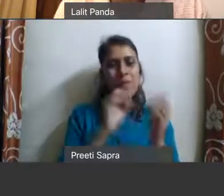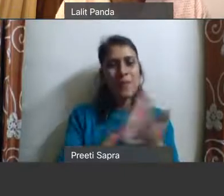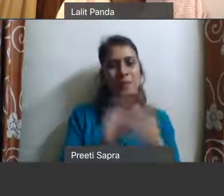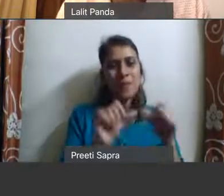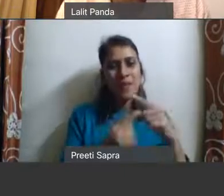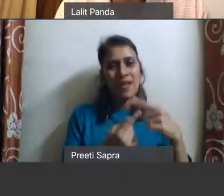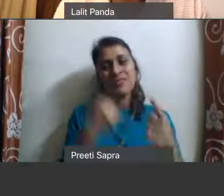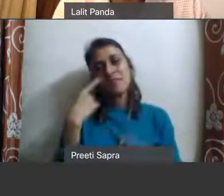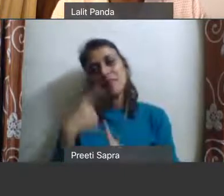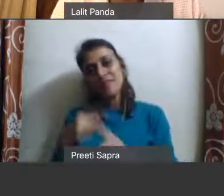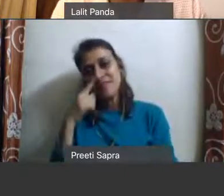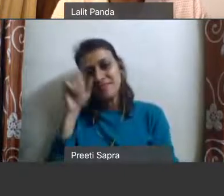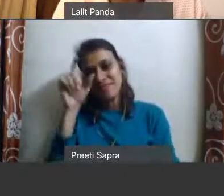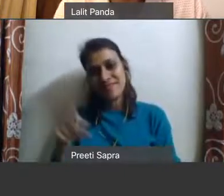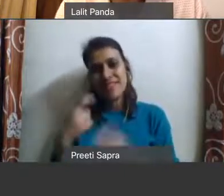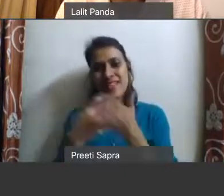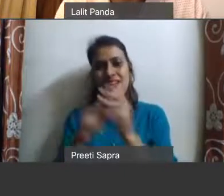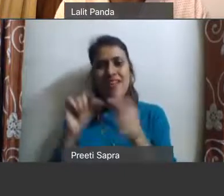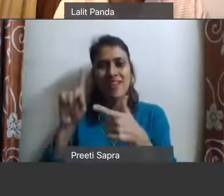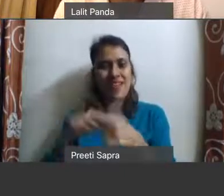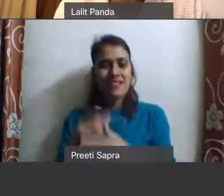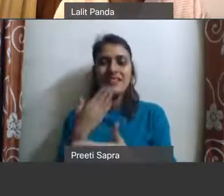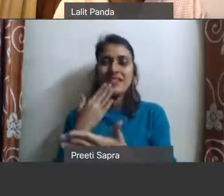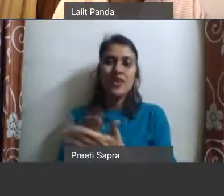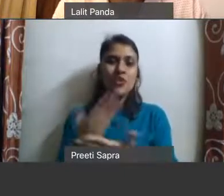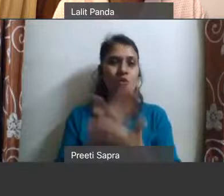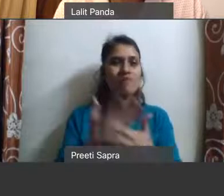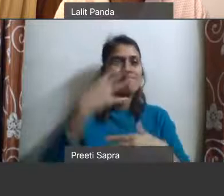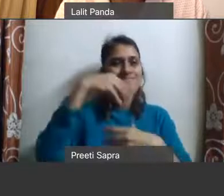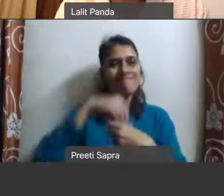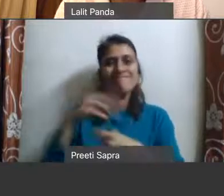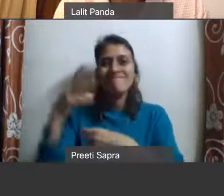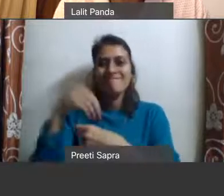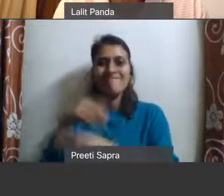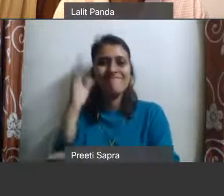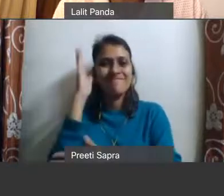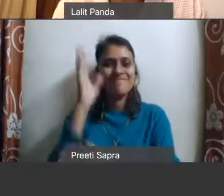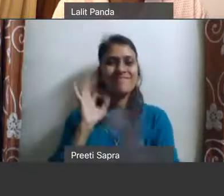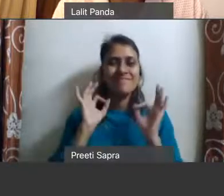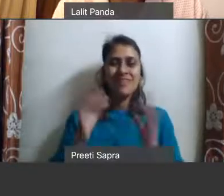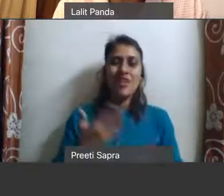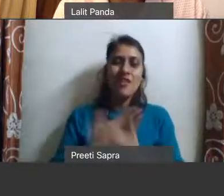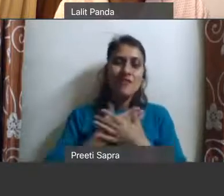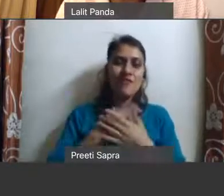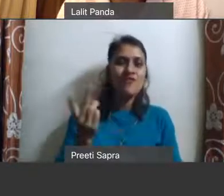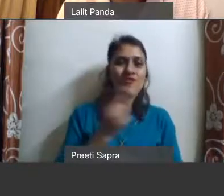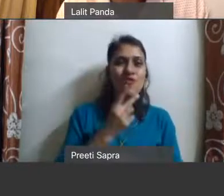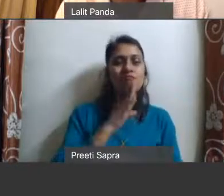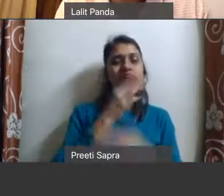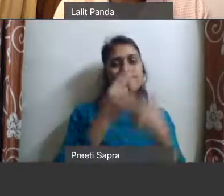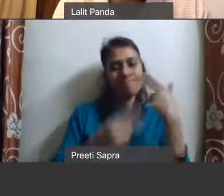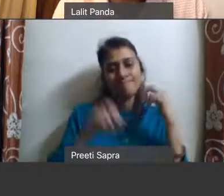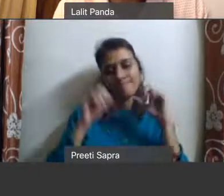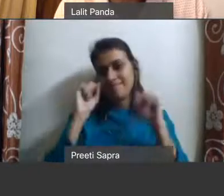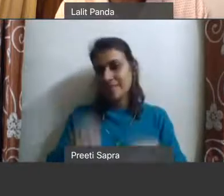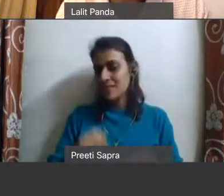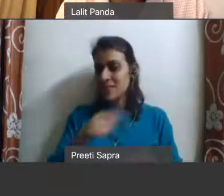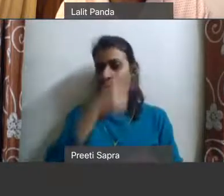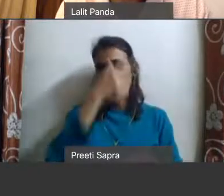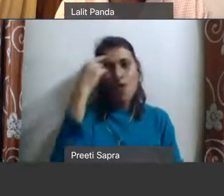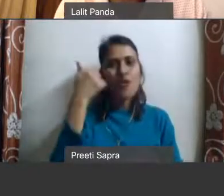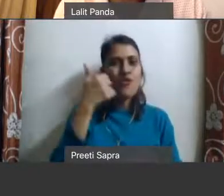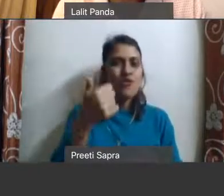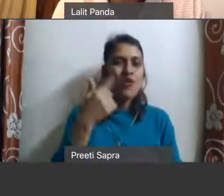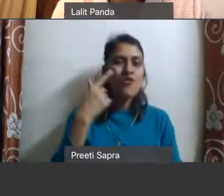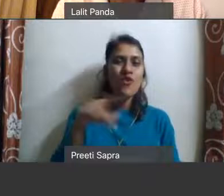so much for coming over here. It was great to have a discussion with you, and I love to hear what both of you had to say, and all the best for